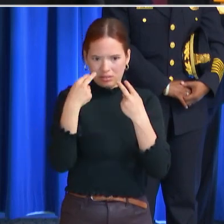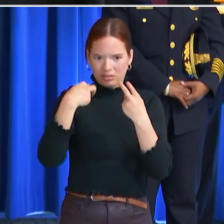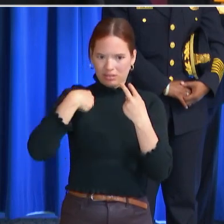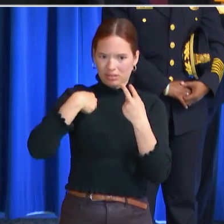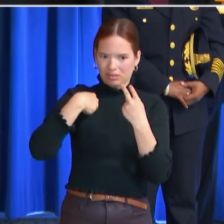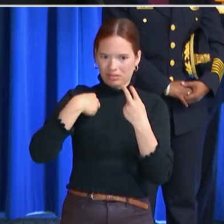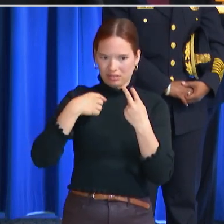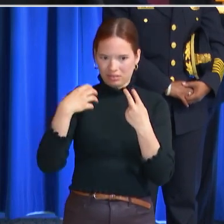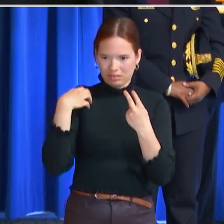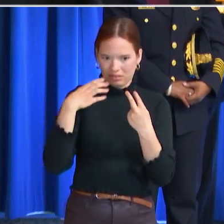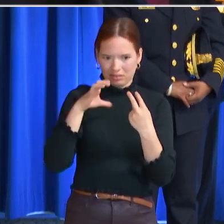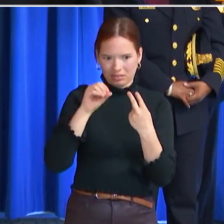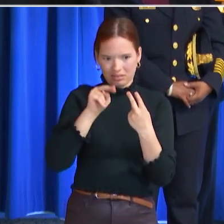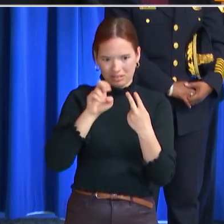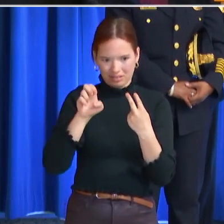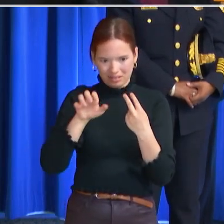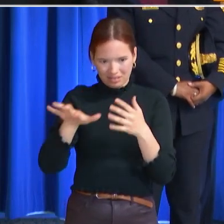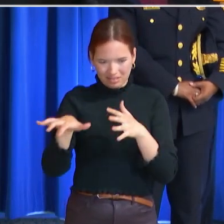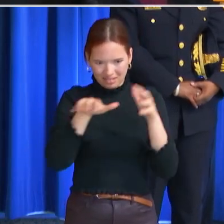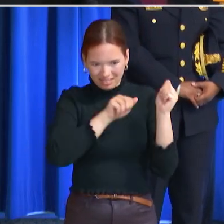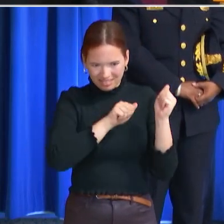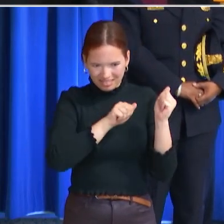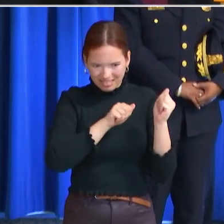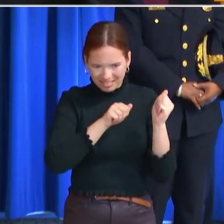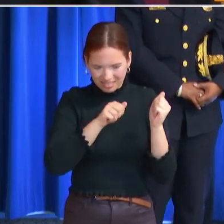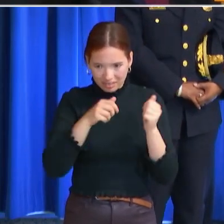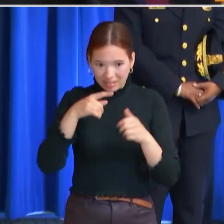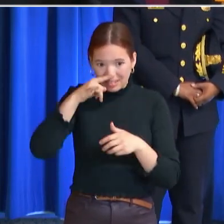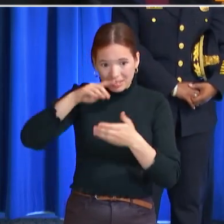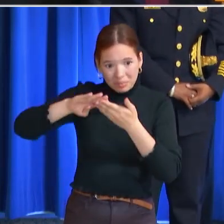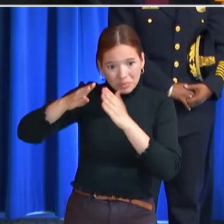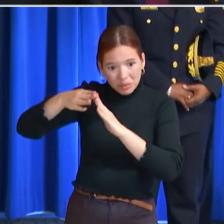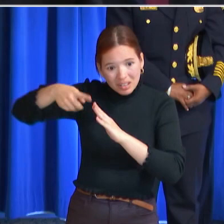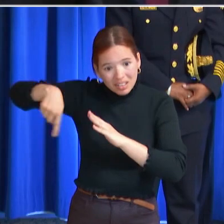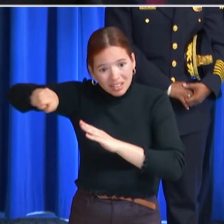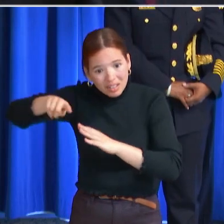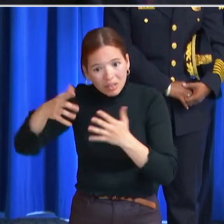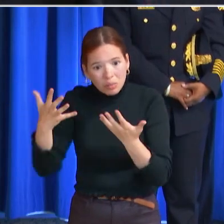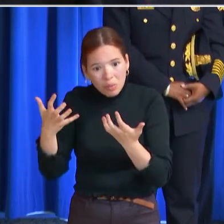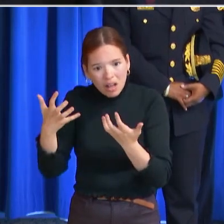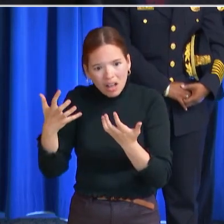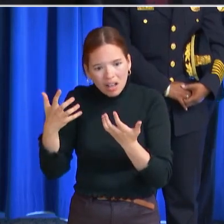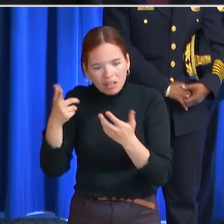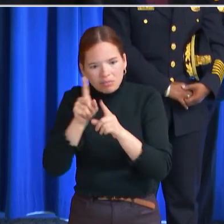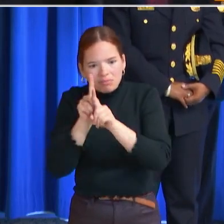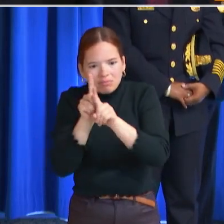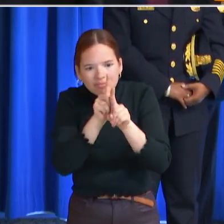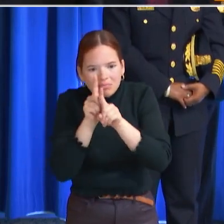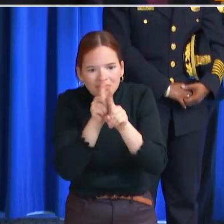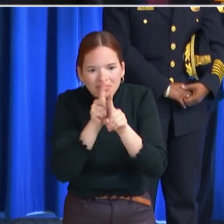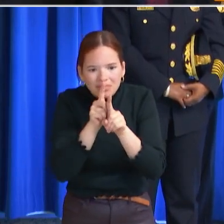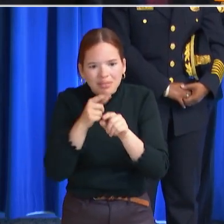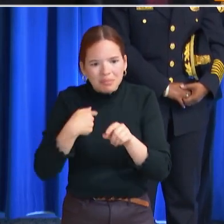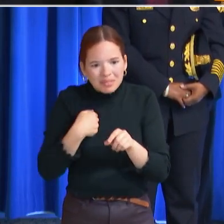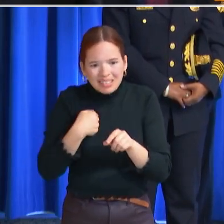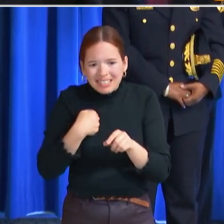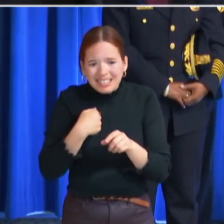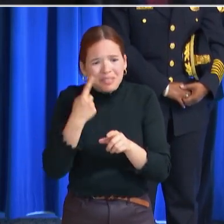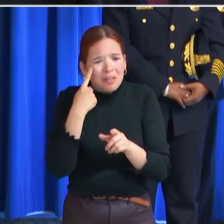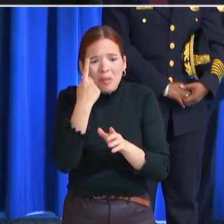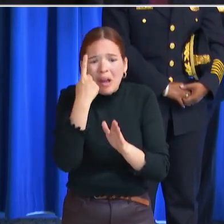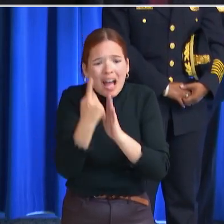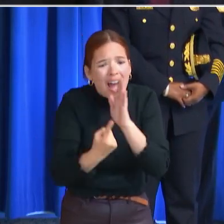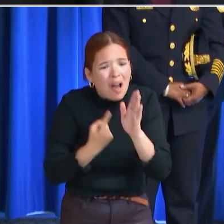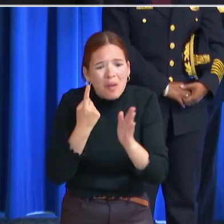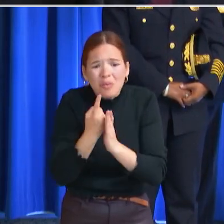leave here, I got a kid from community that just wanted to come in and just shadow me. Just for an hour, like